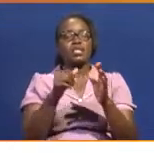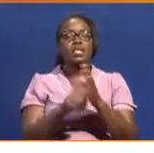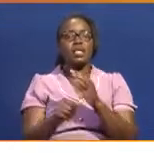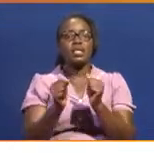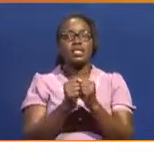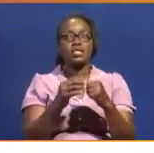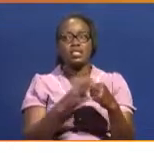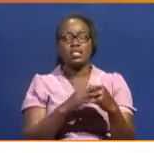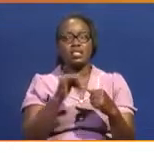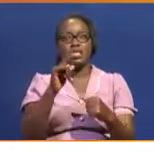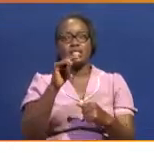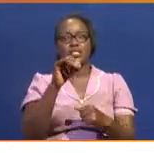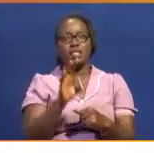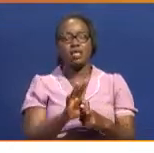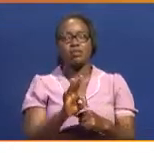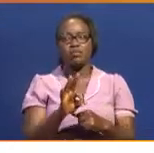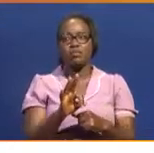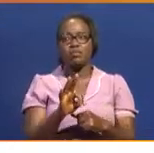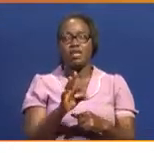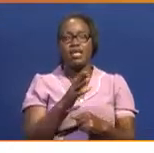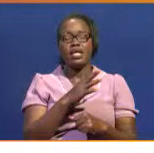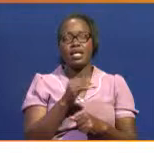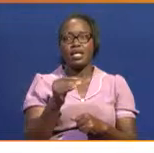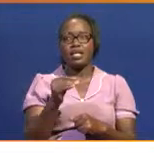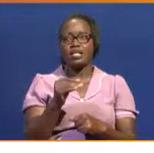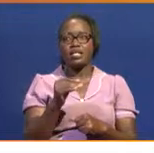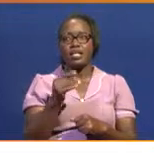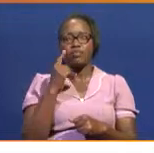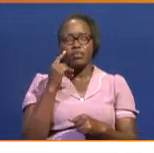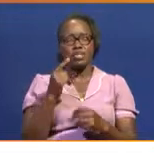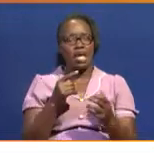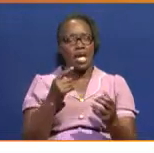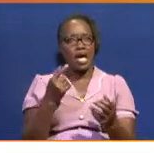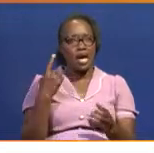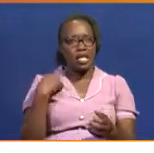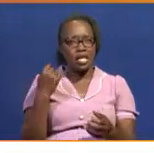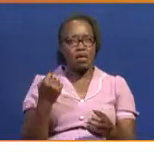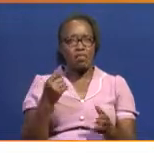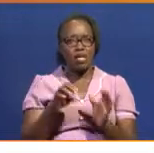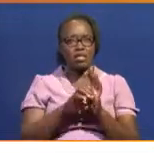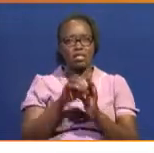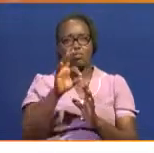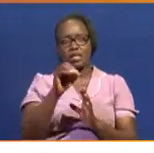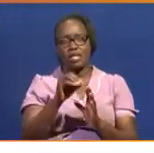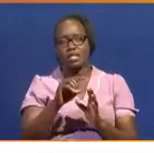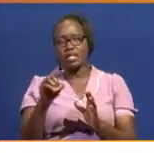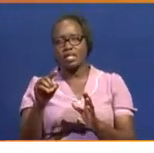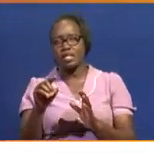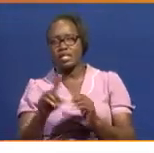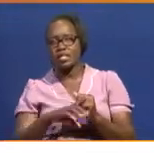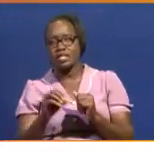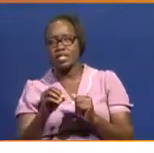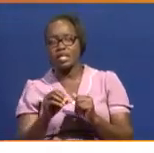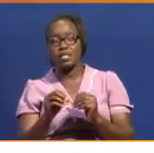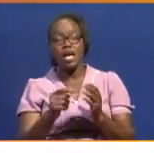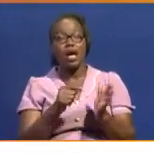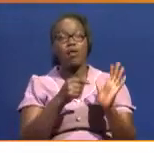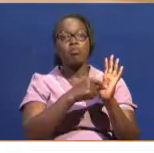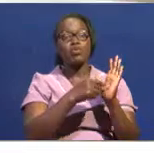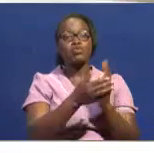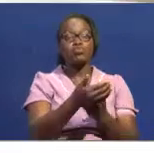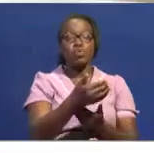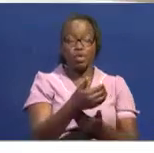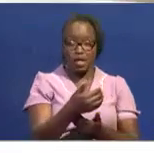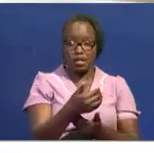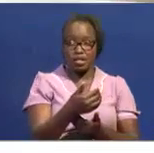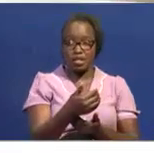Under-18s ITF, J-Series tournaments. And if you see a number, for example, there is 30 and 60, that's a point you collect. Yes.